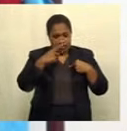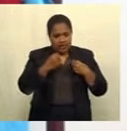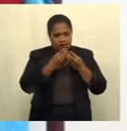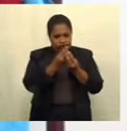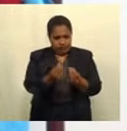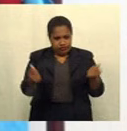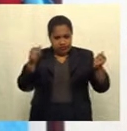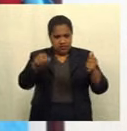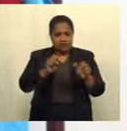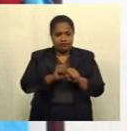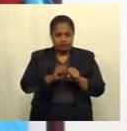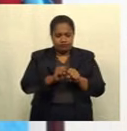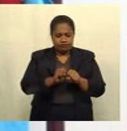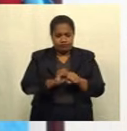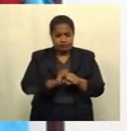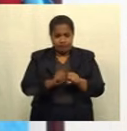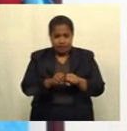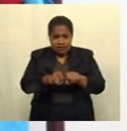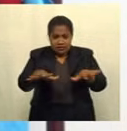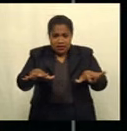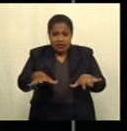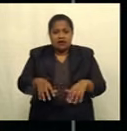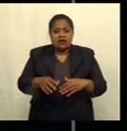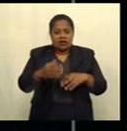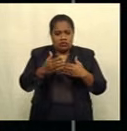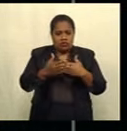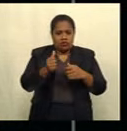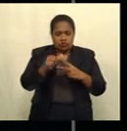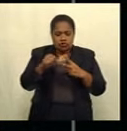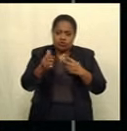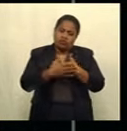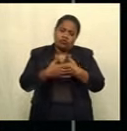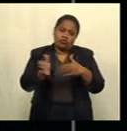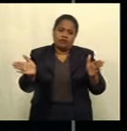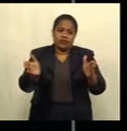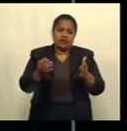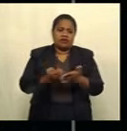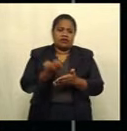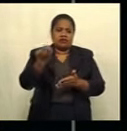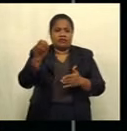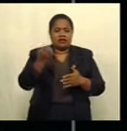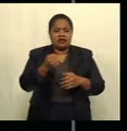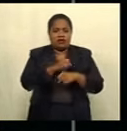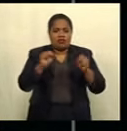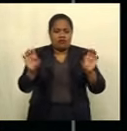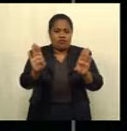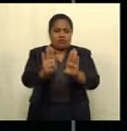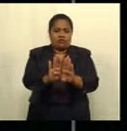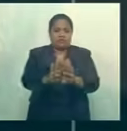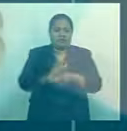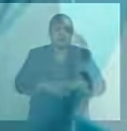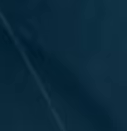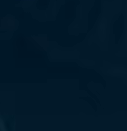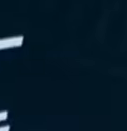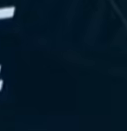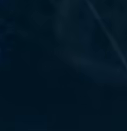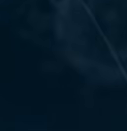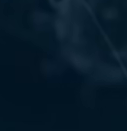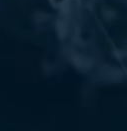towards opening our economy and our borders. And to our latest COVID-19 update.